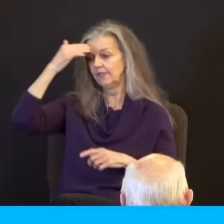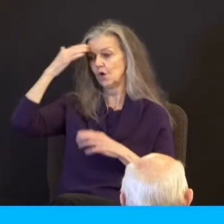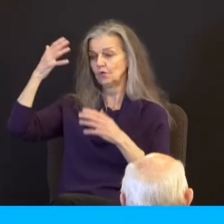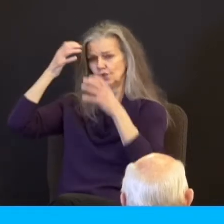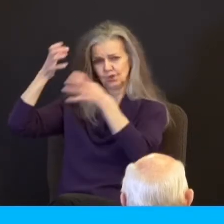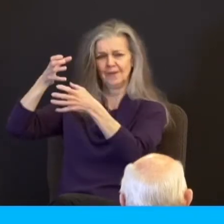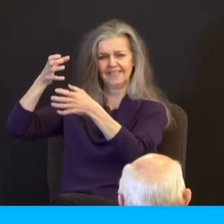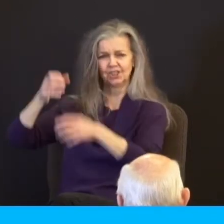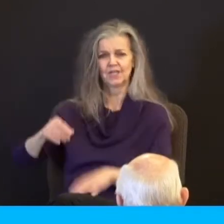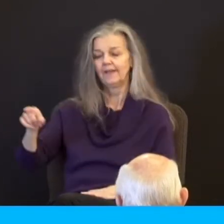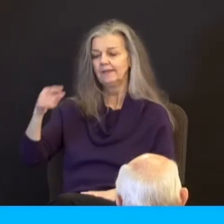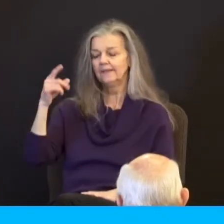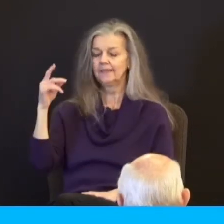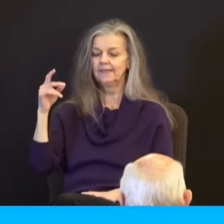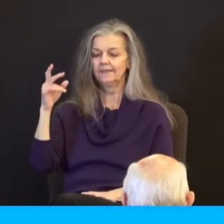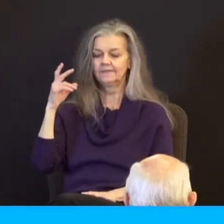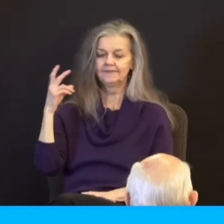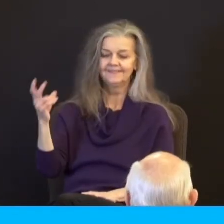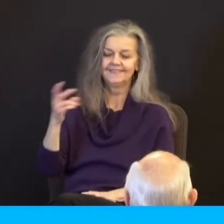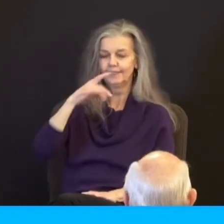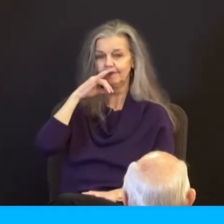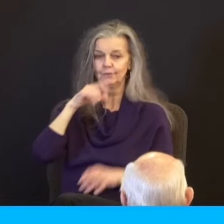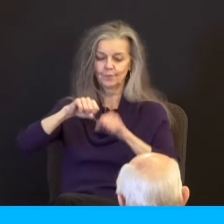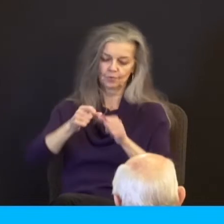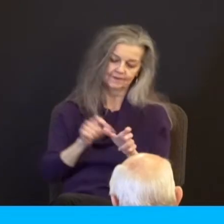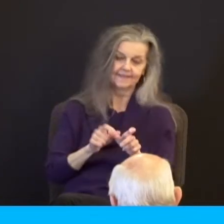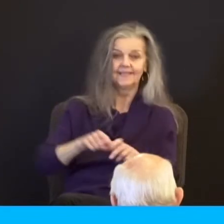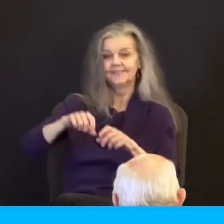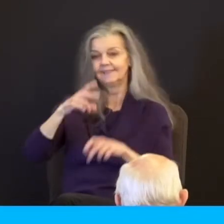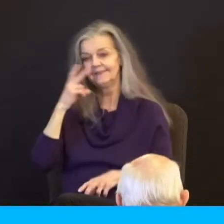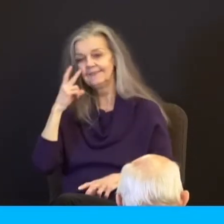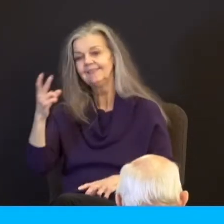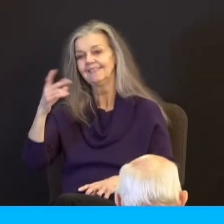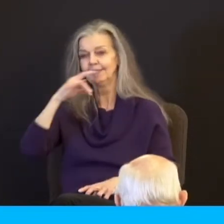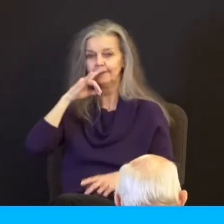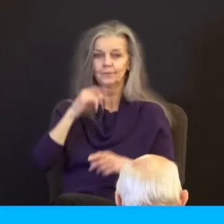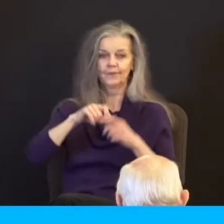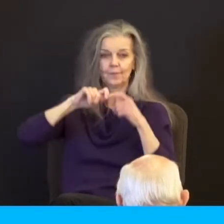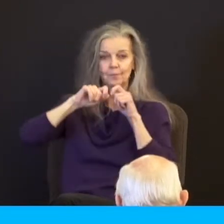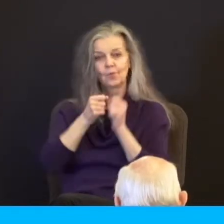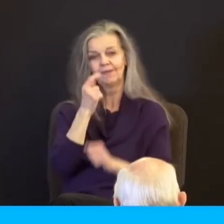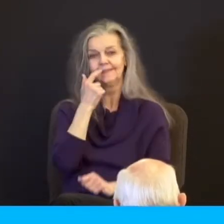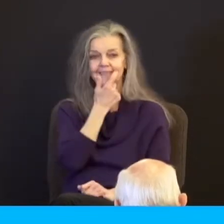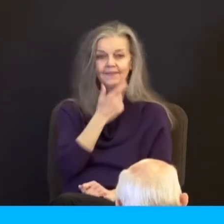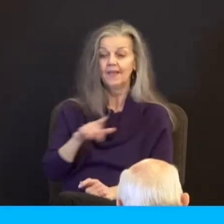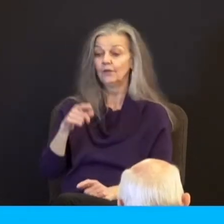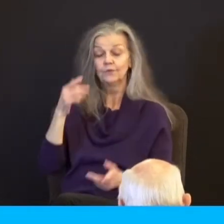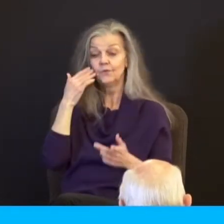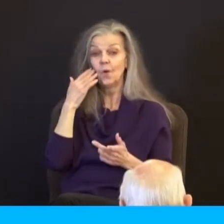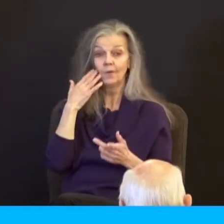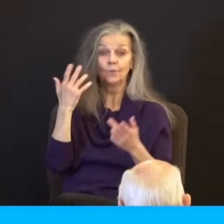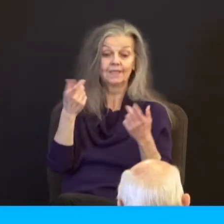much. They see the kids with the broken thumbs, they see the kids with the chipped teeth, they see the kids with all the other things that happen from these different behaviors, and so knowing the